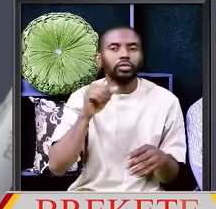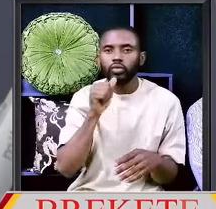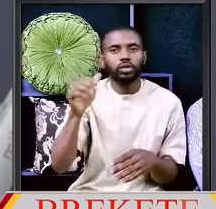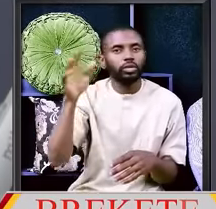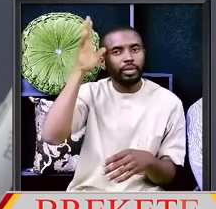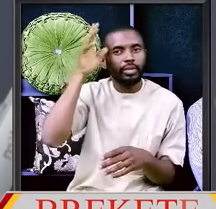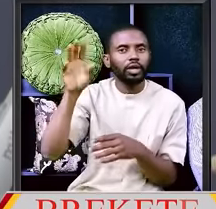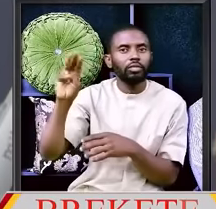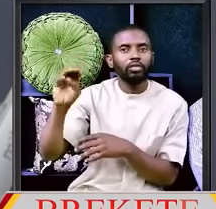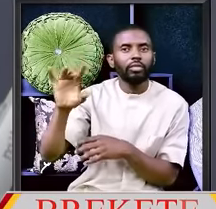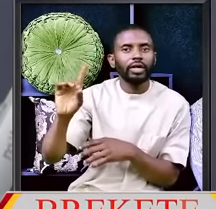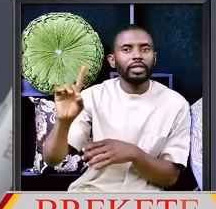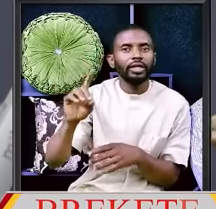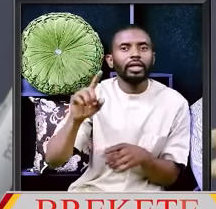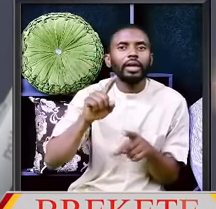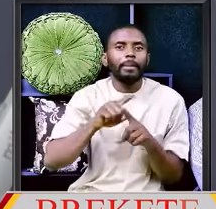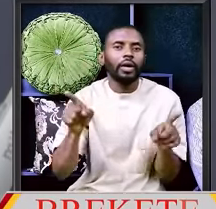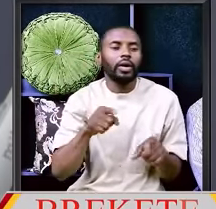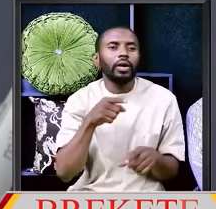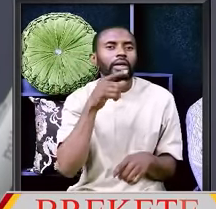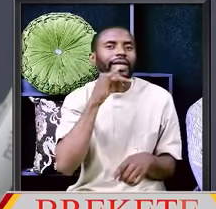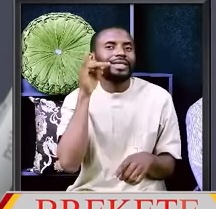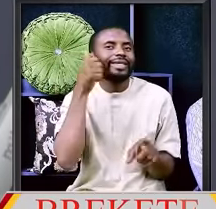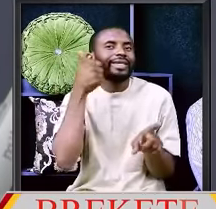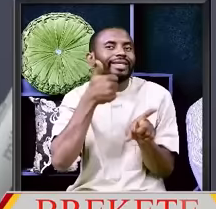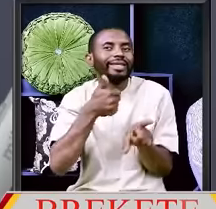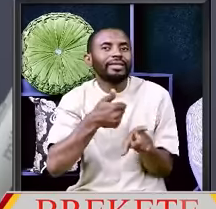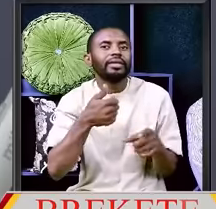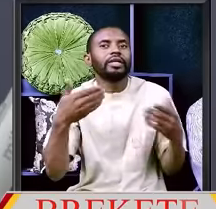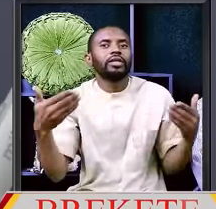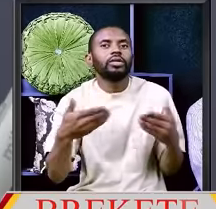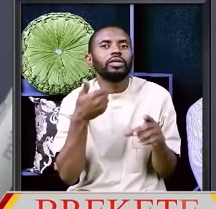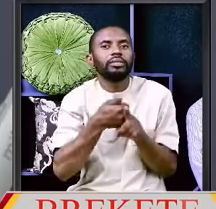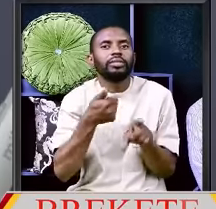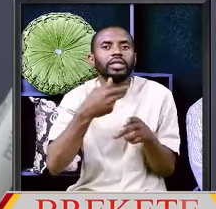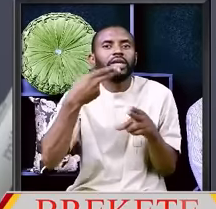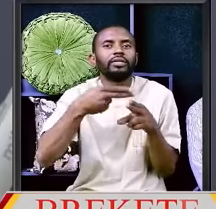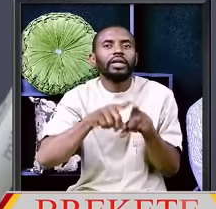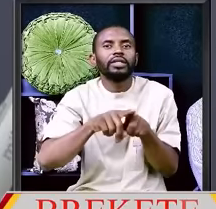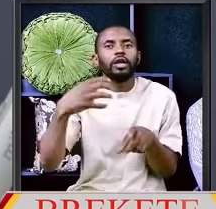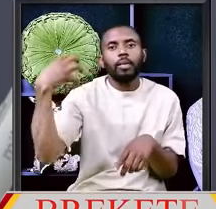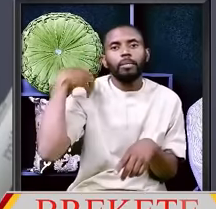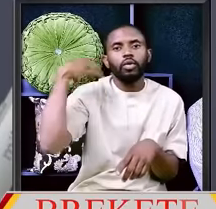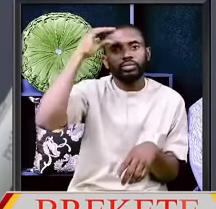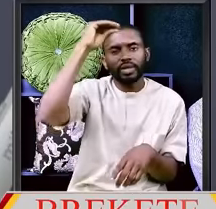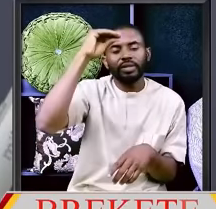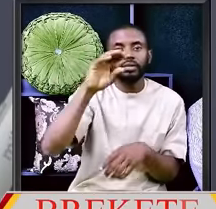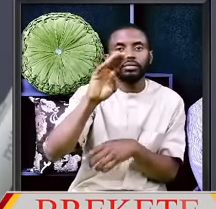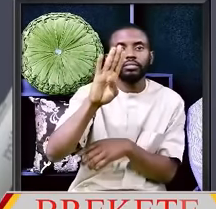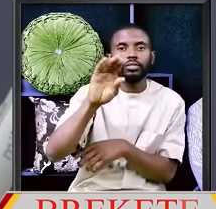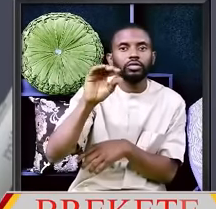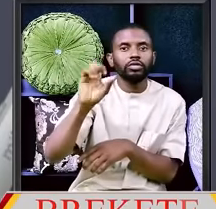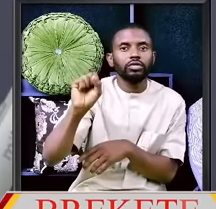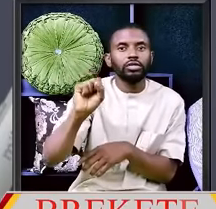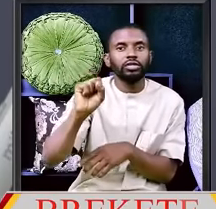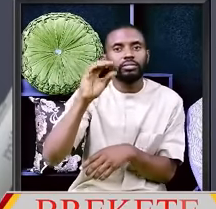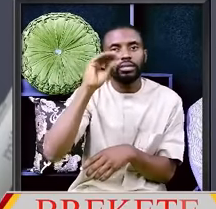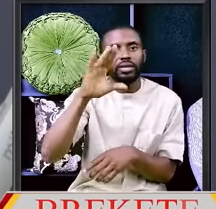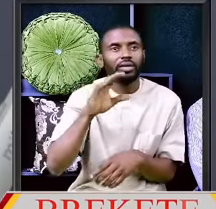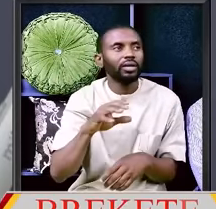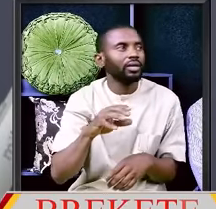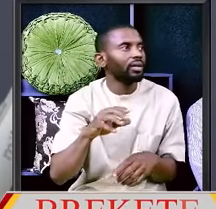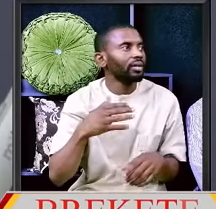I don't know him. Now, yesterday, he introduced himself as boss man. And please, can we. Oh, she's laughing at